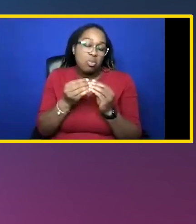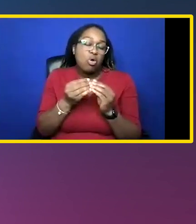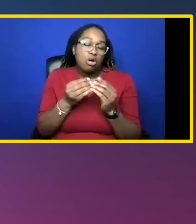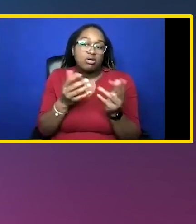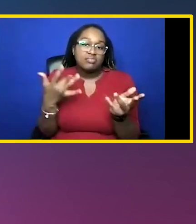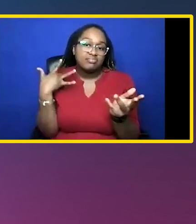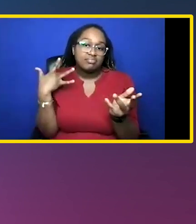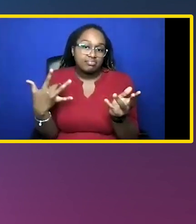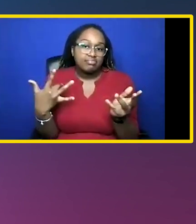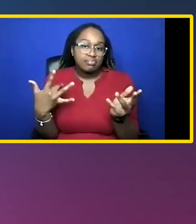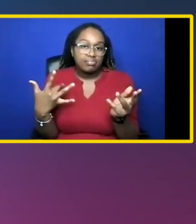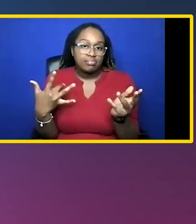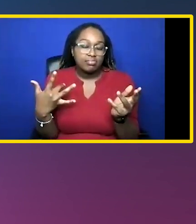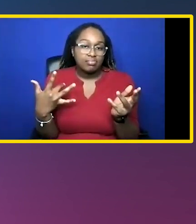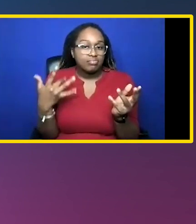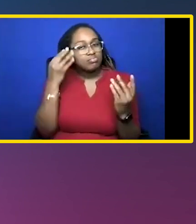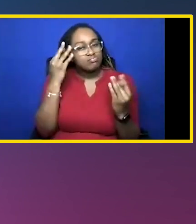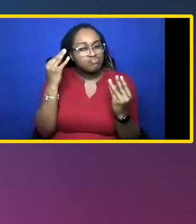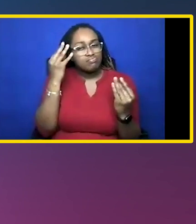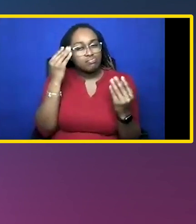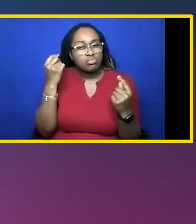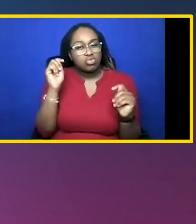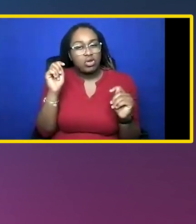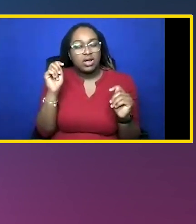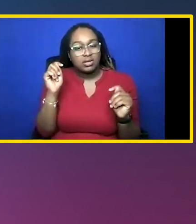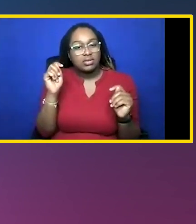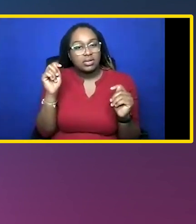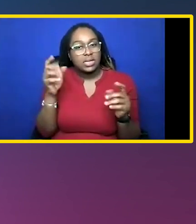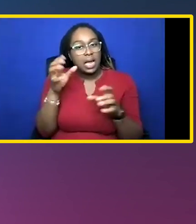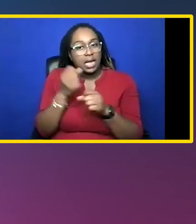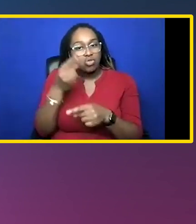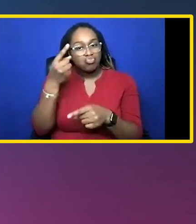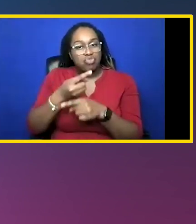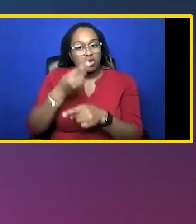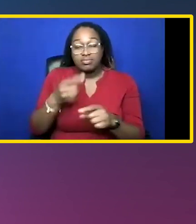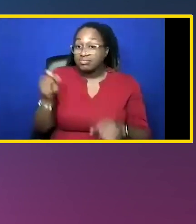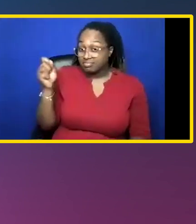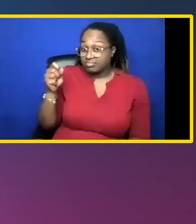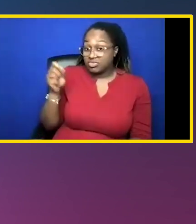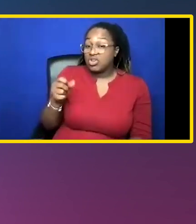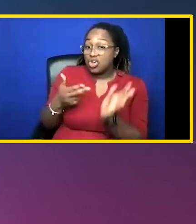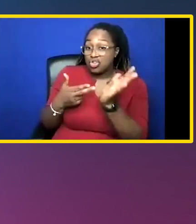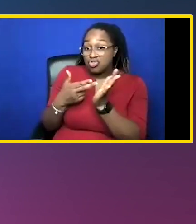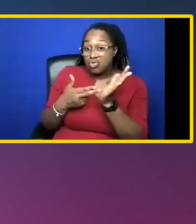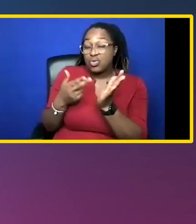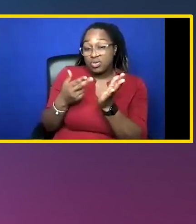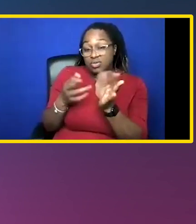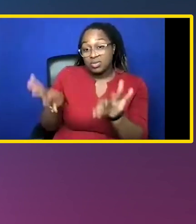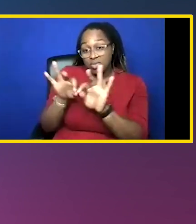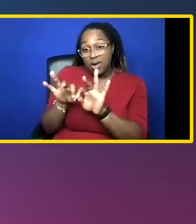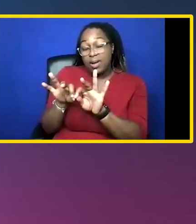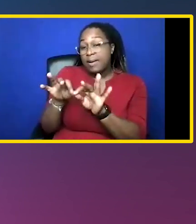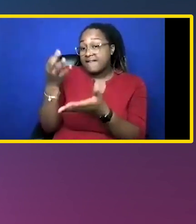likely to be really thinking about trying to get it right. I think, yes, that truth matters, facts matter, truth